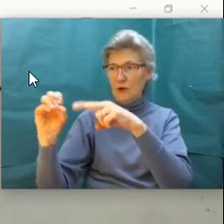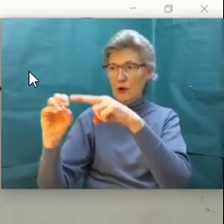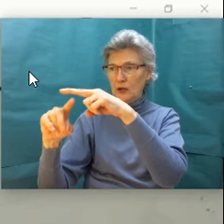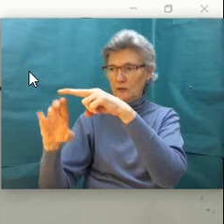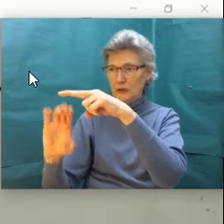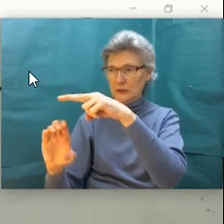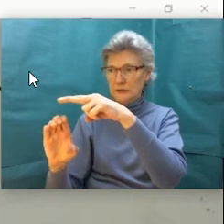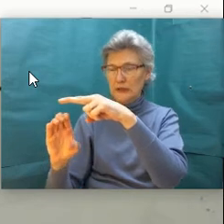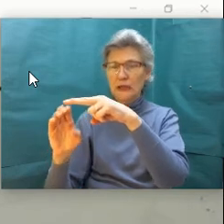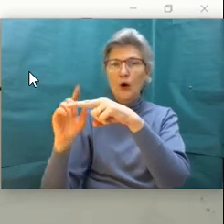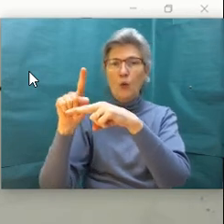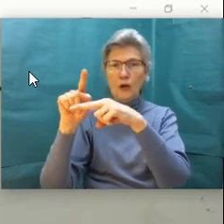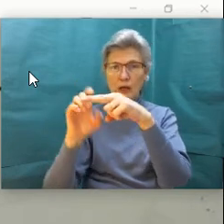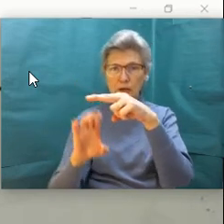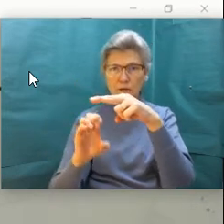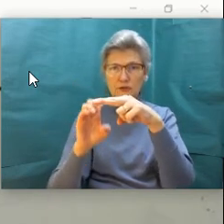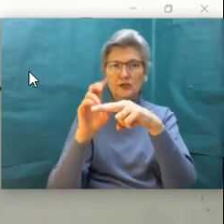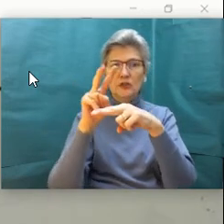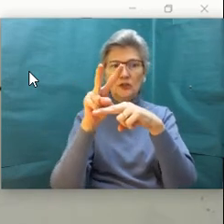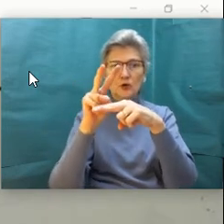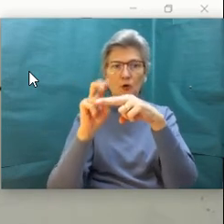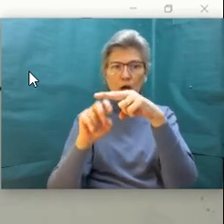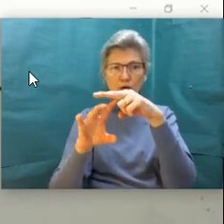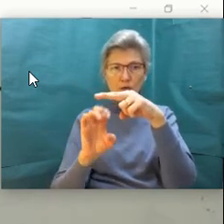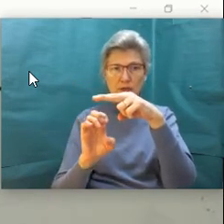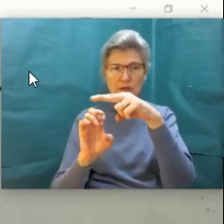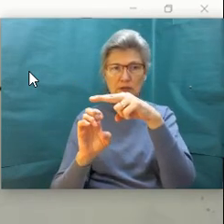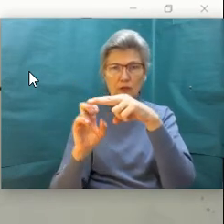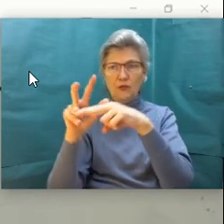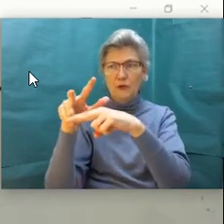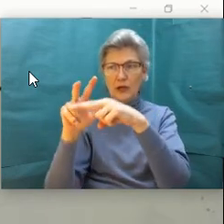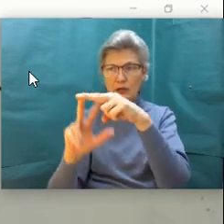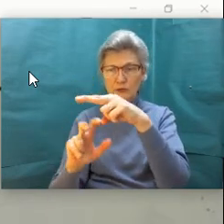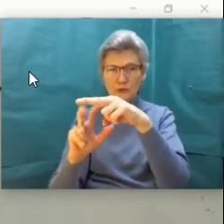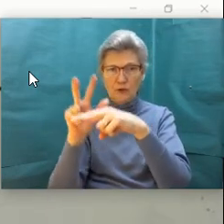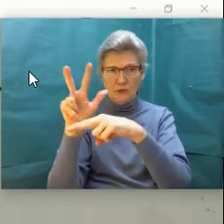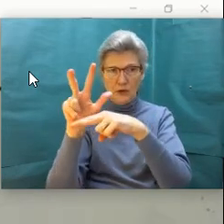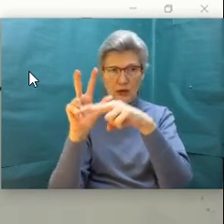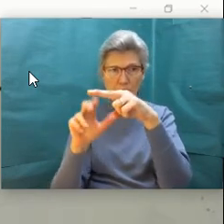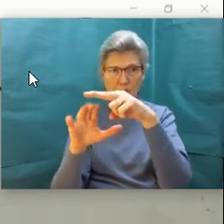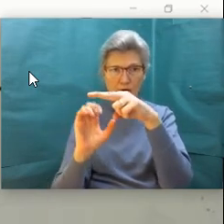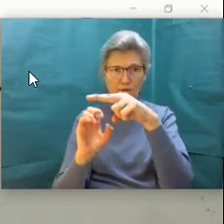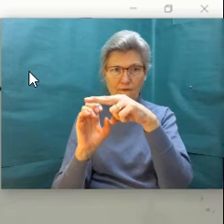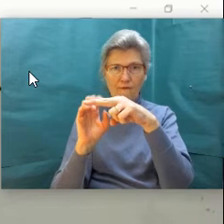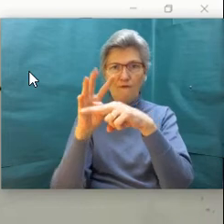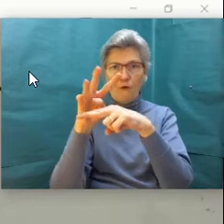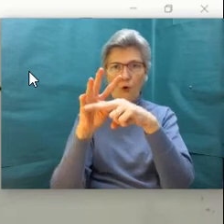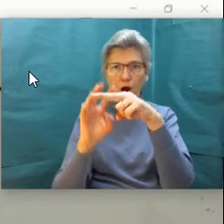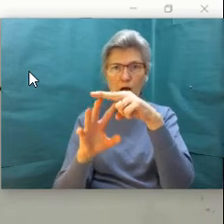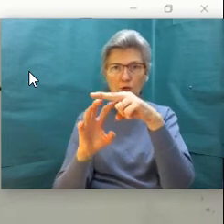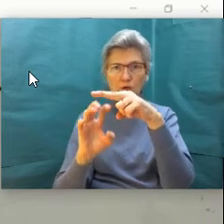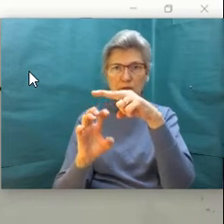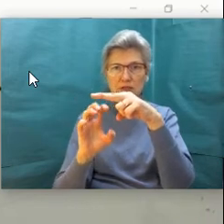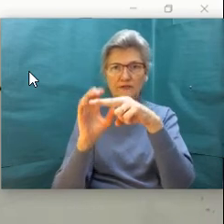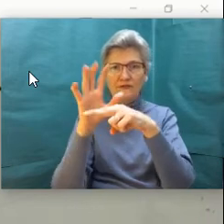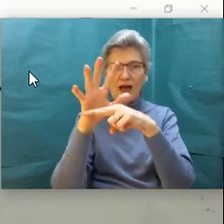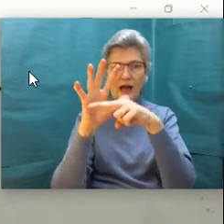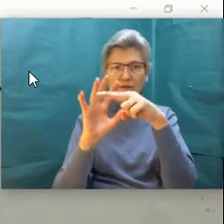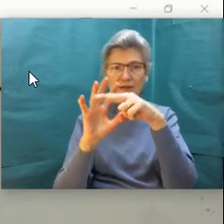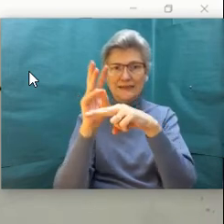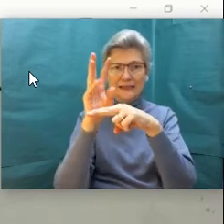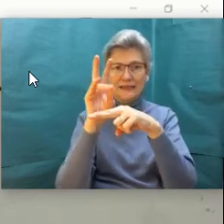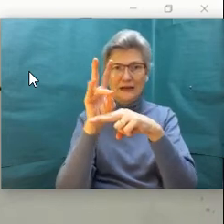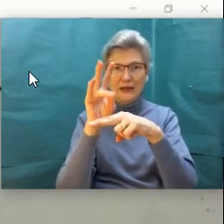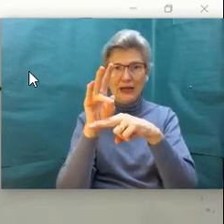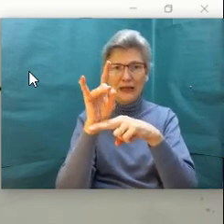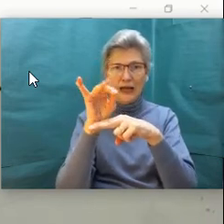hundredths, and then 100th, 200th, 100th, 200th, 3, 4, 5, 6,